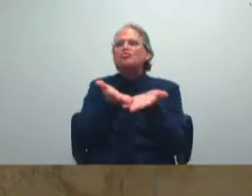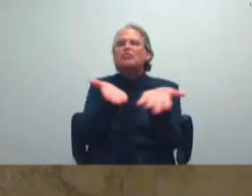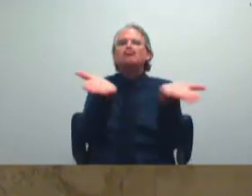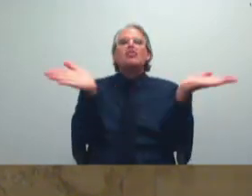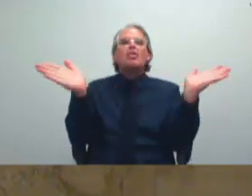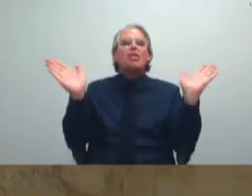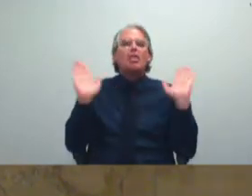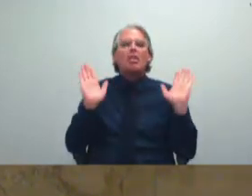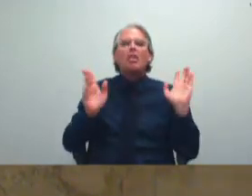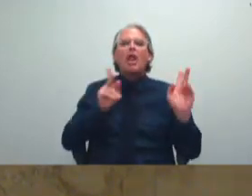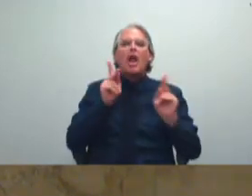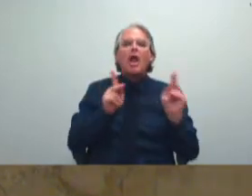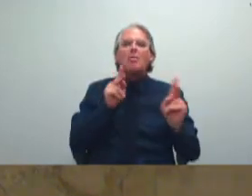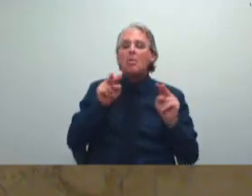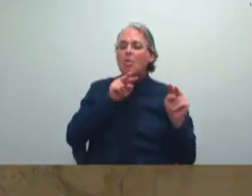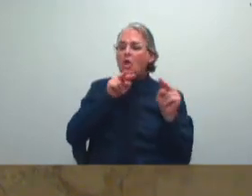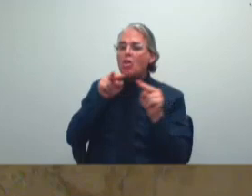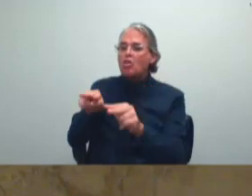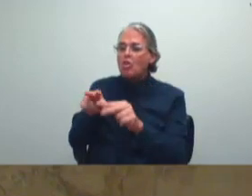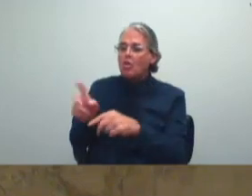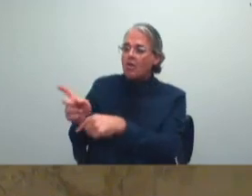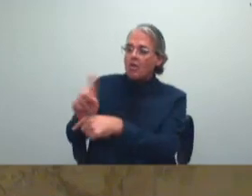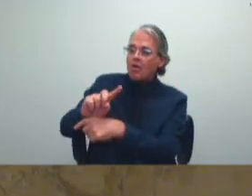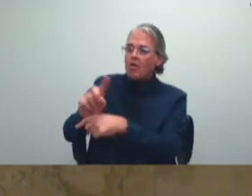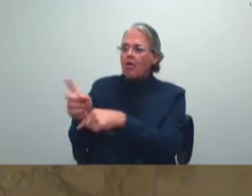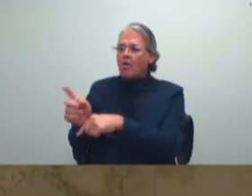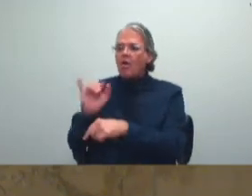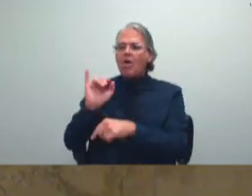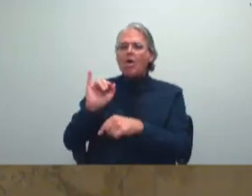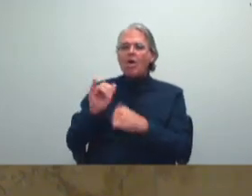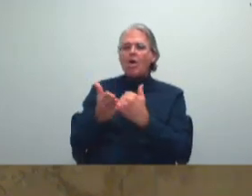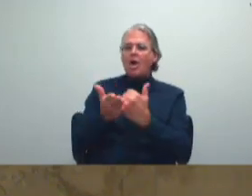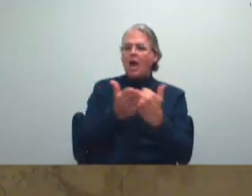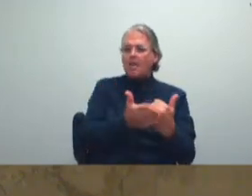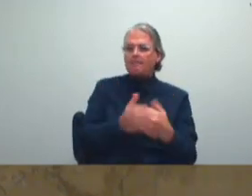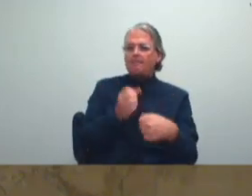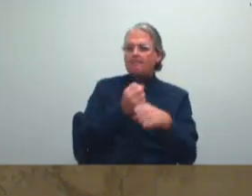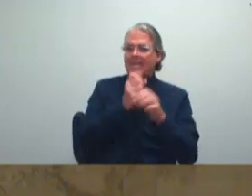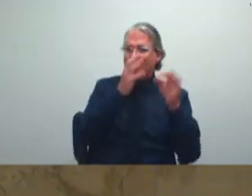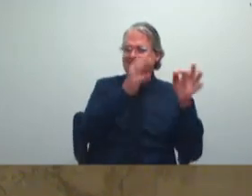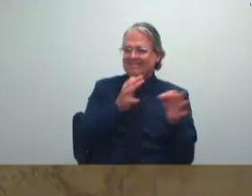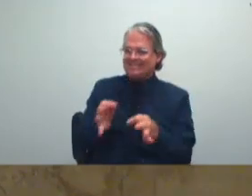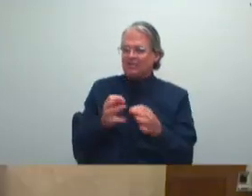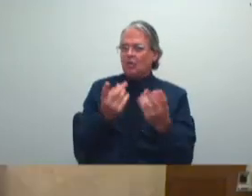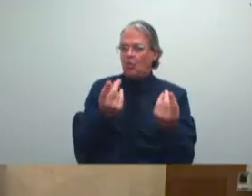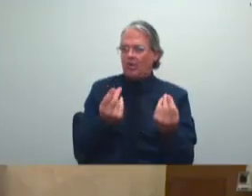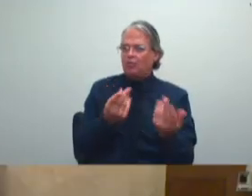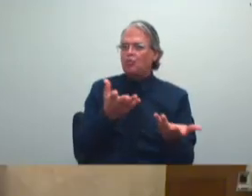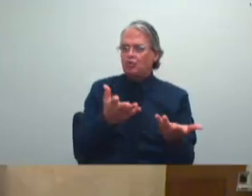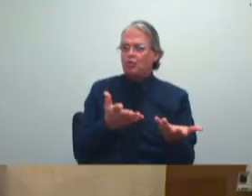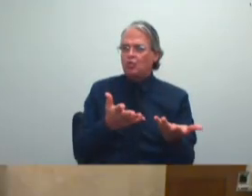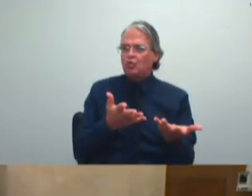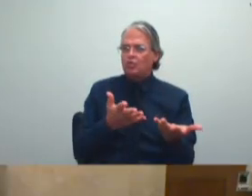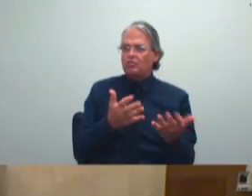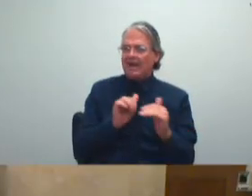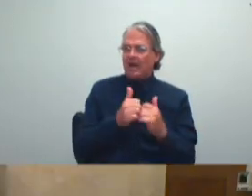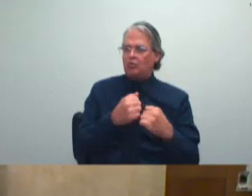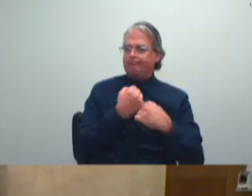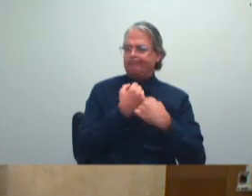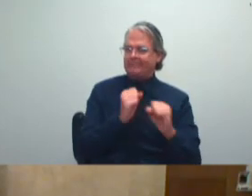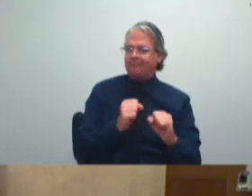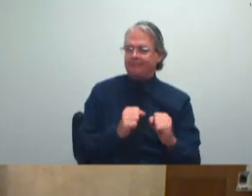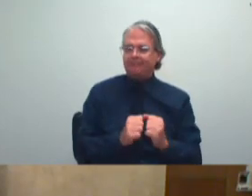to measure, their daily risk assessment. Ben, if I could add, following on the